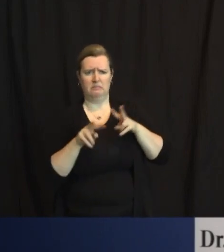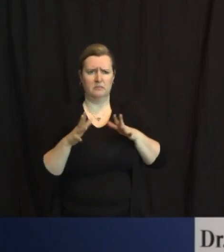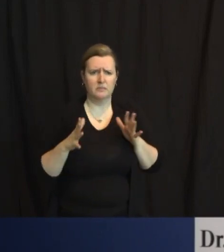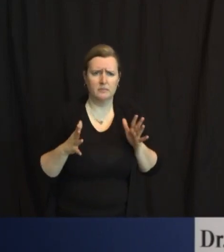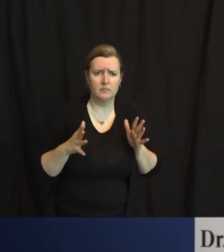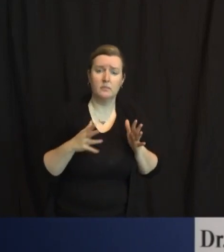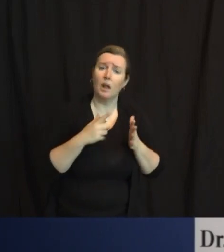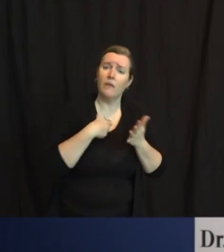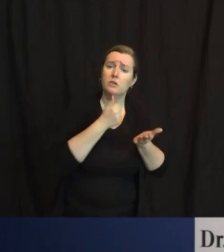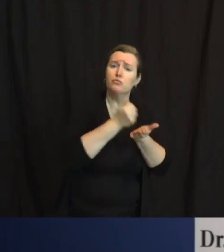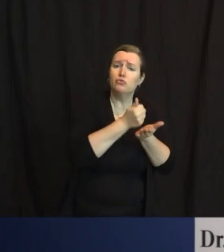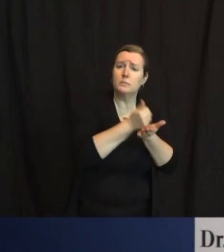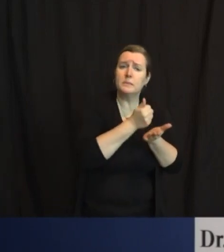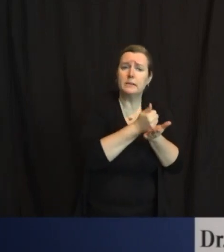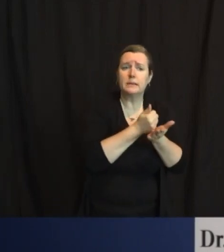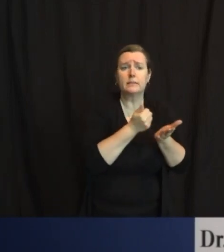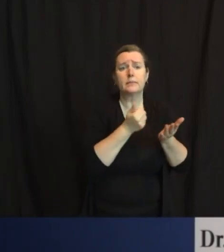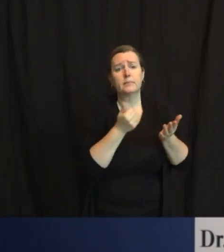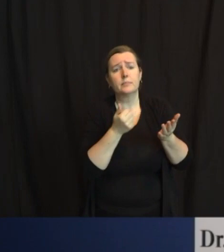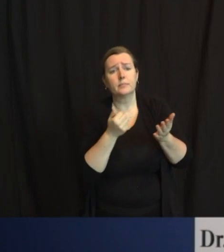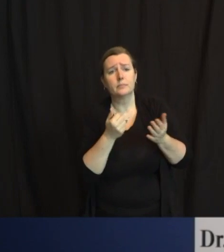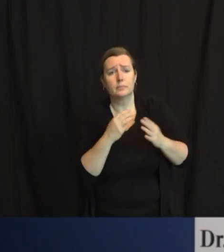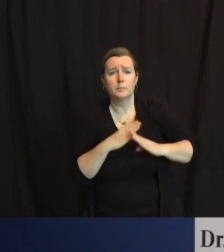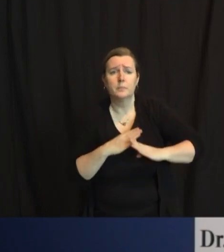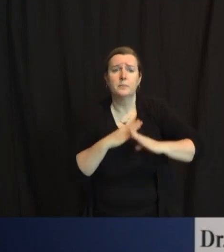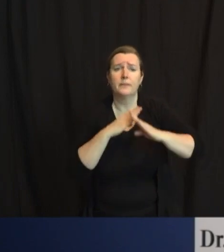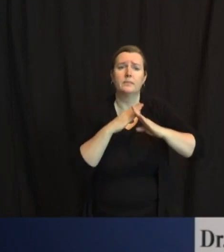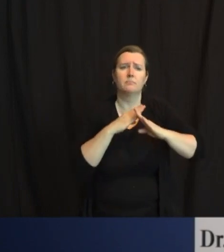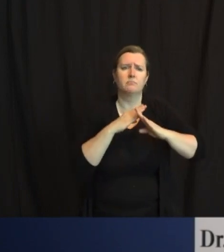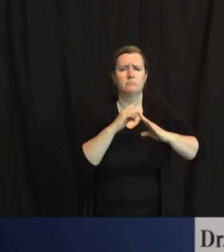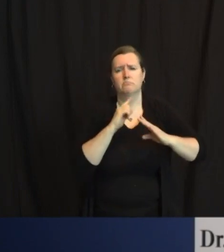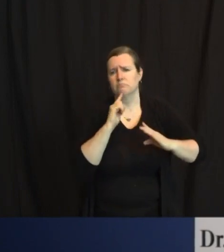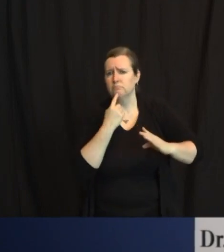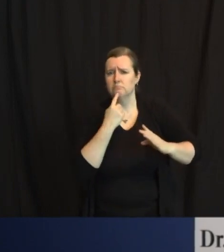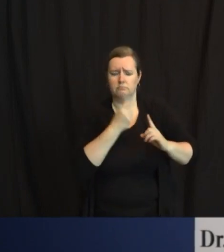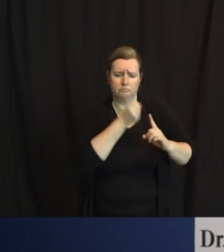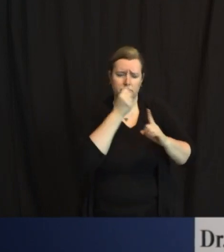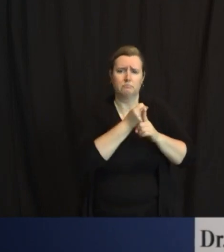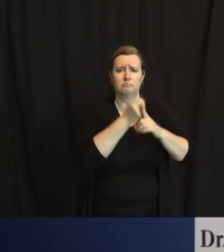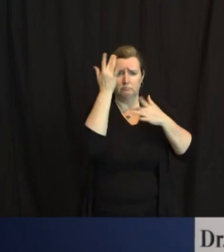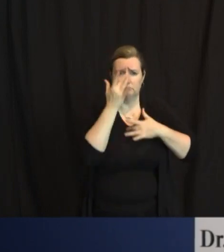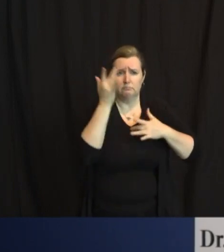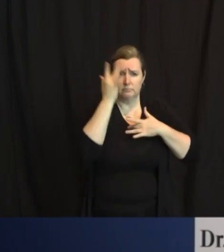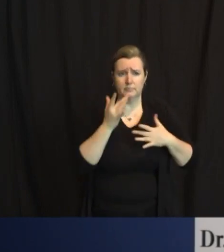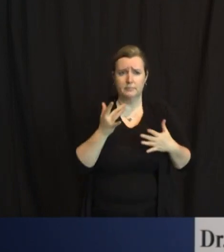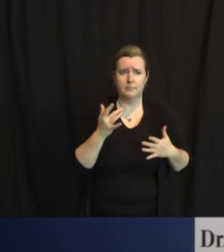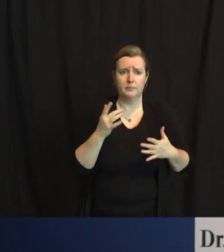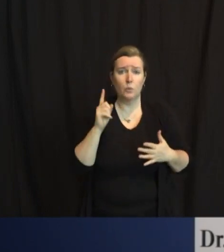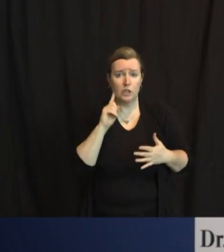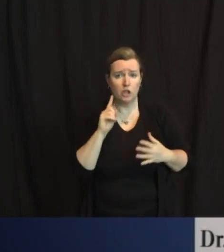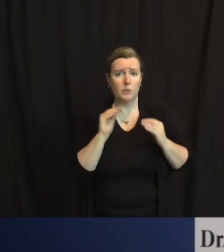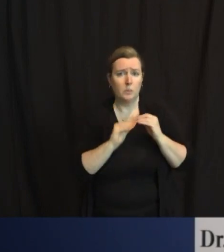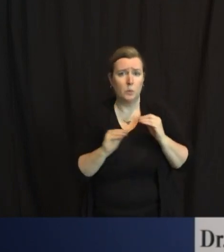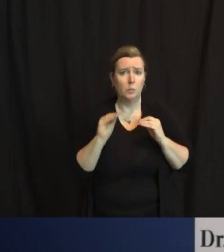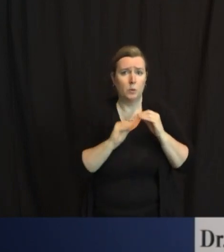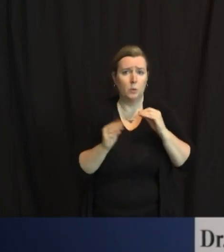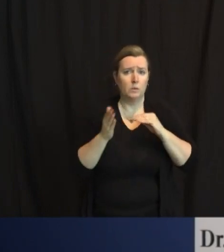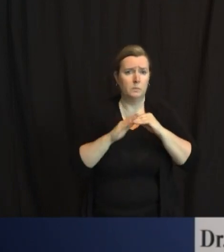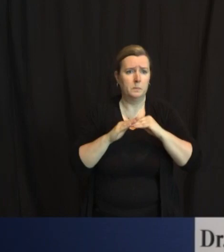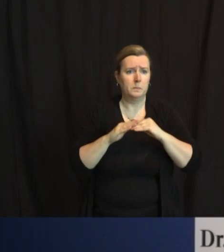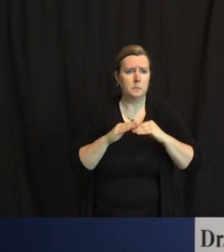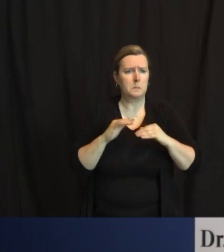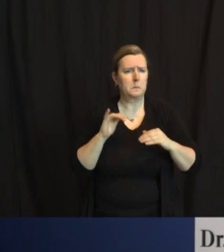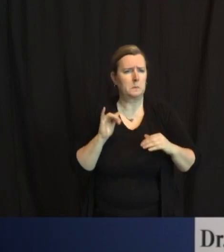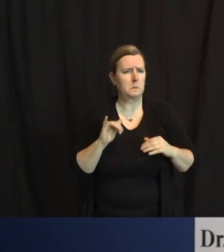help prevent a pretty severe outcome. Recently, we have been hearing more and becoming aware more of an association